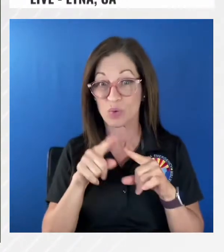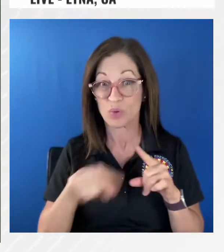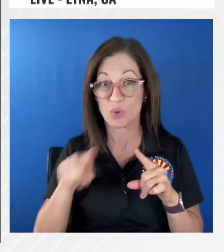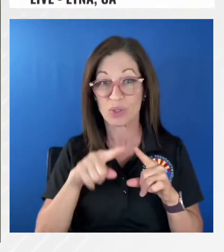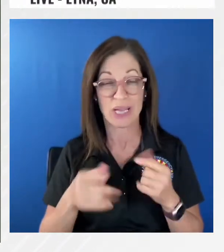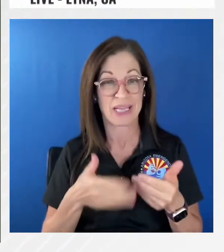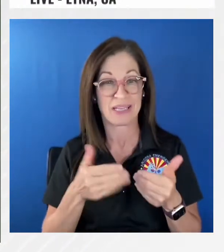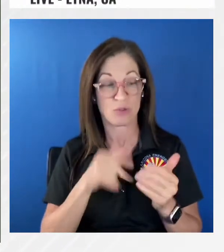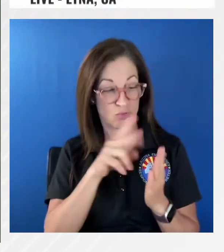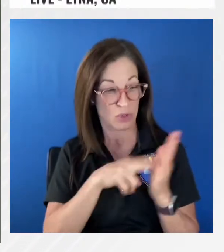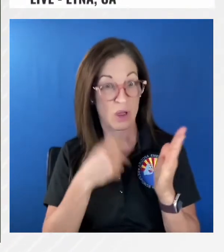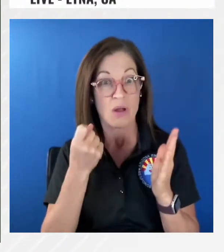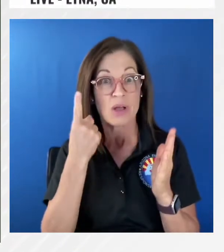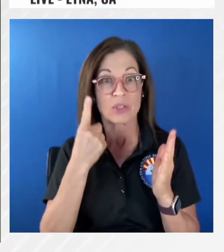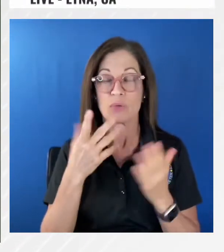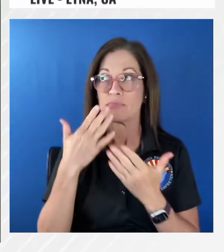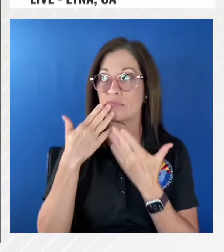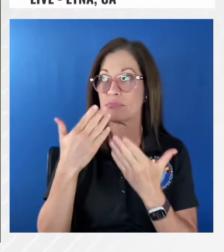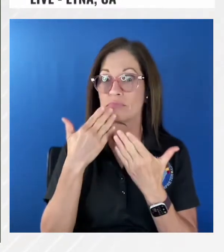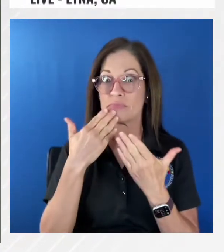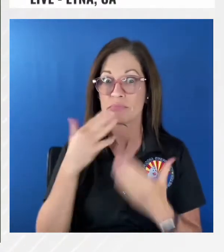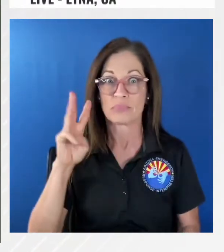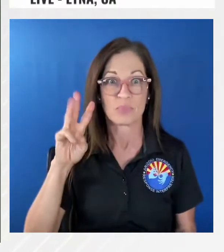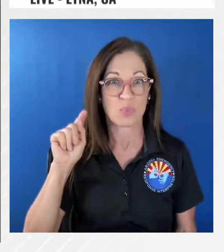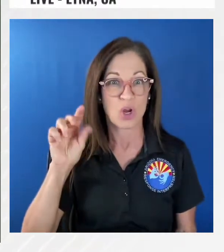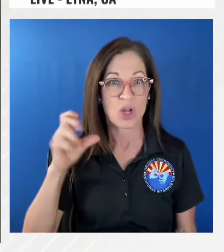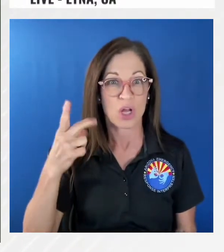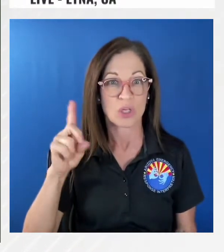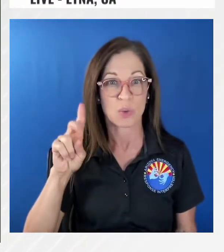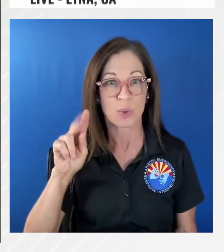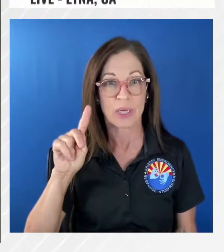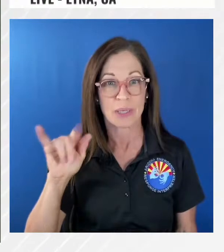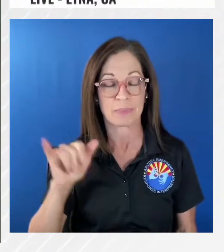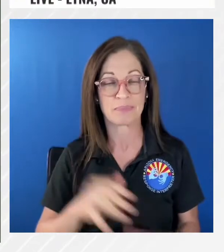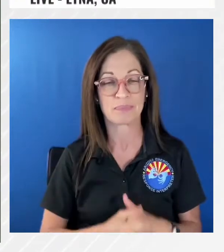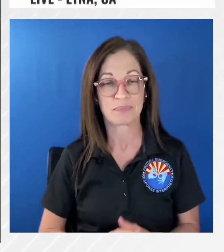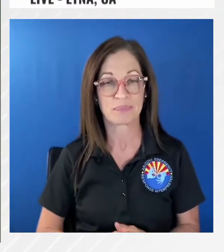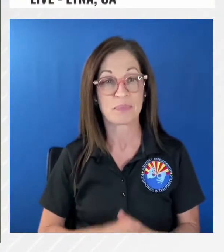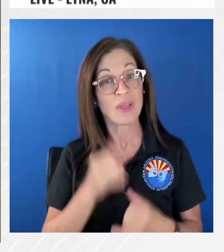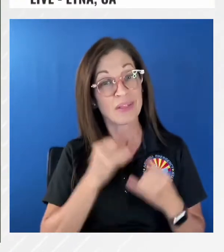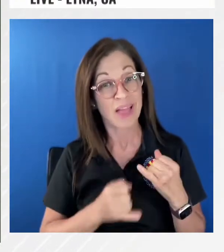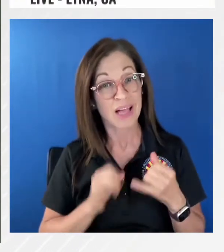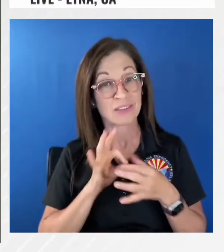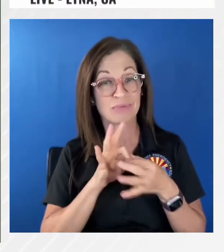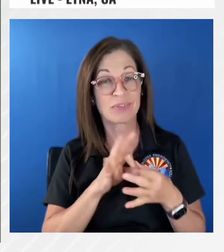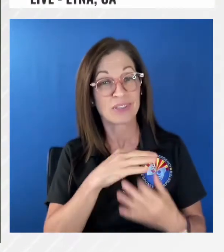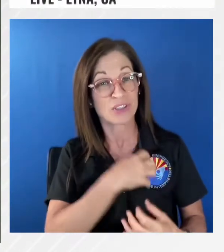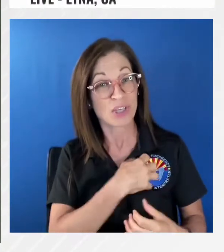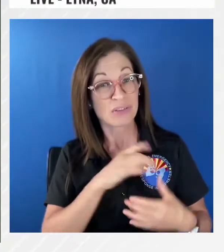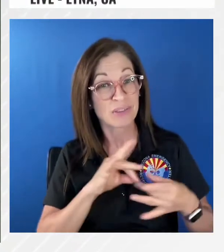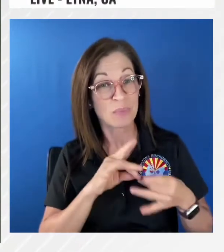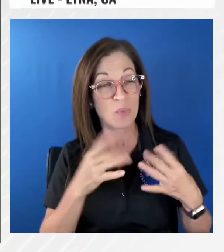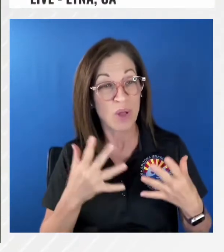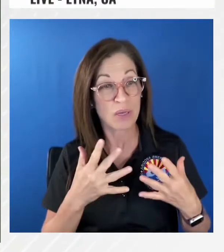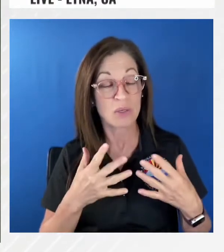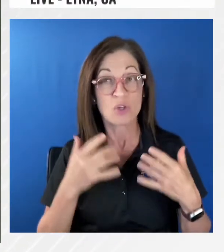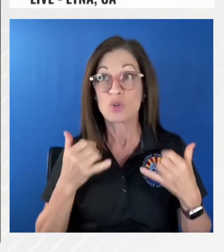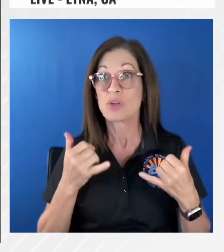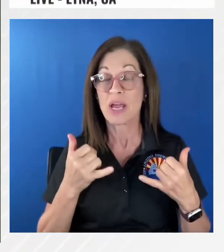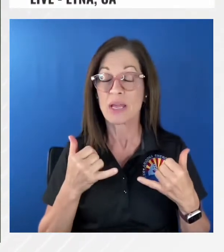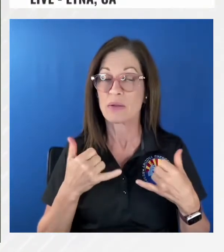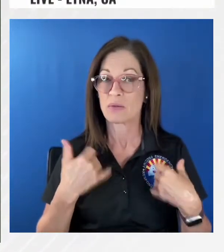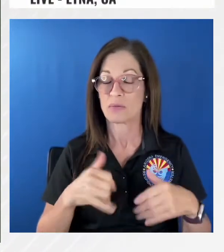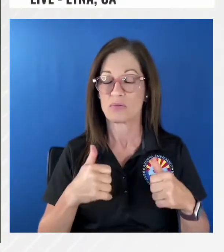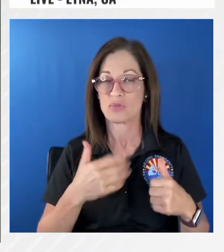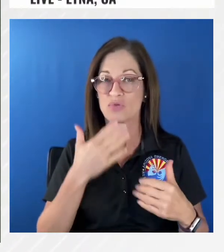big, huge thank you to those guys. And then lastly, just to kind of piggyback with what Sheriff said there, today was a really good example of why